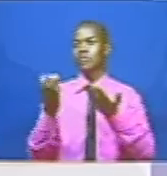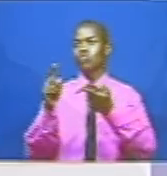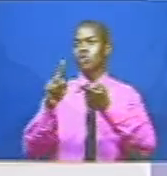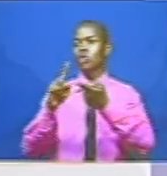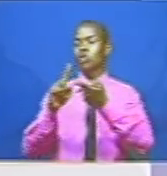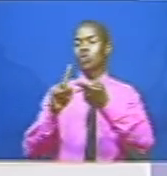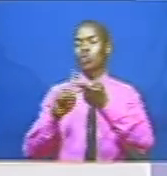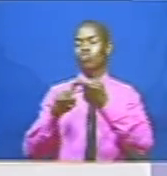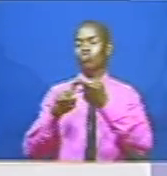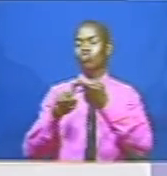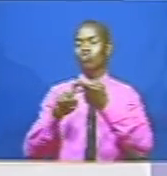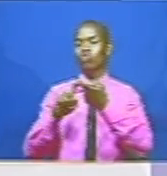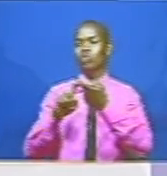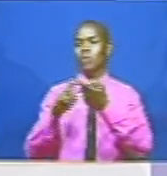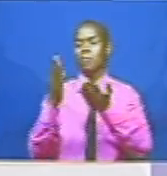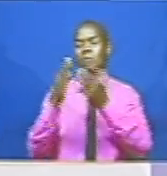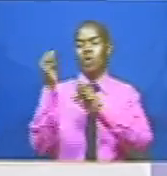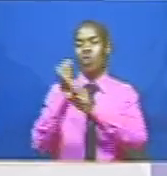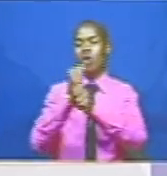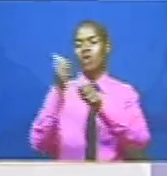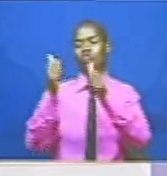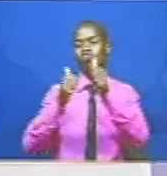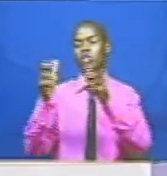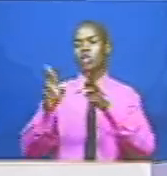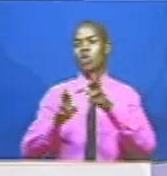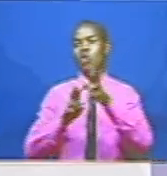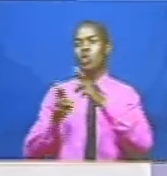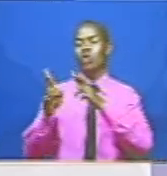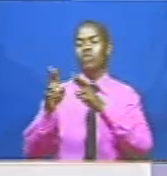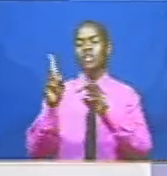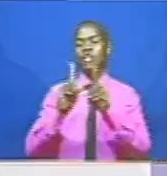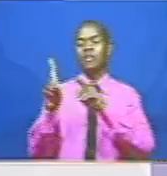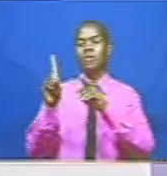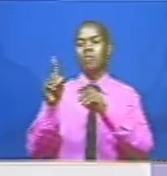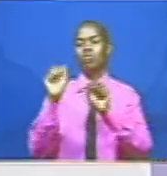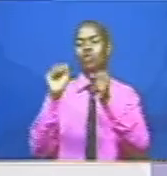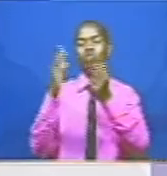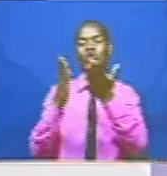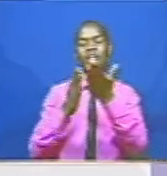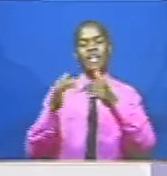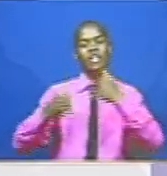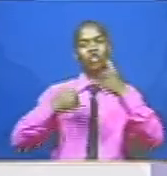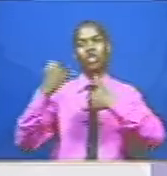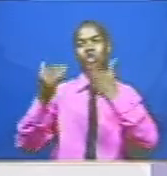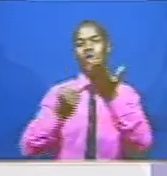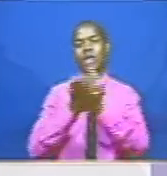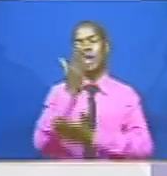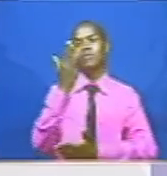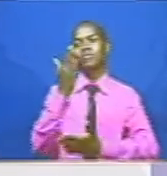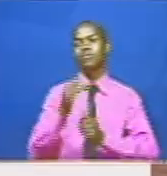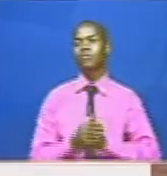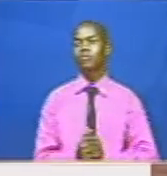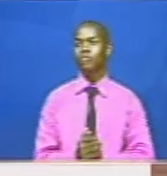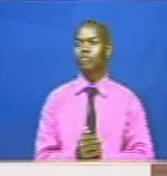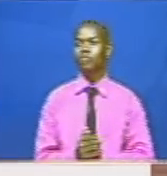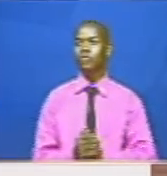work, the work that was being done on the roads, so that even clients can enjoy the rides. Okay. Yeah. How about you? Yeah, in terms of infrastructure.